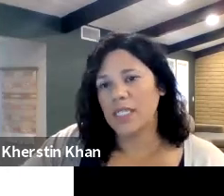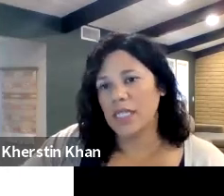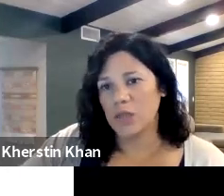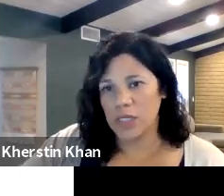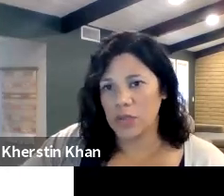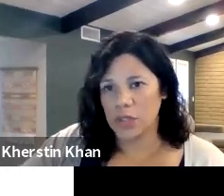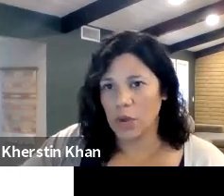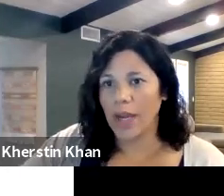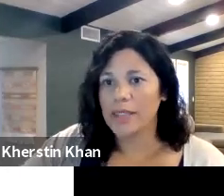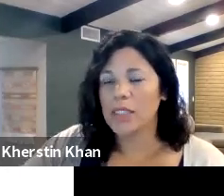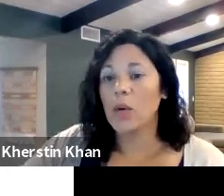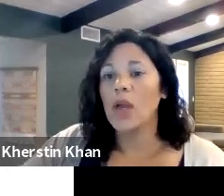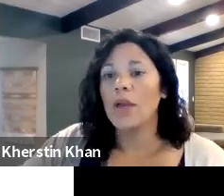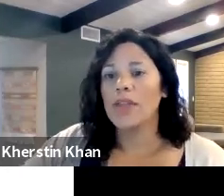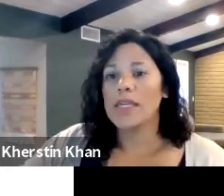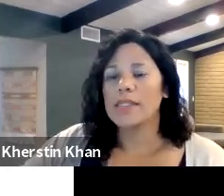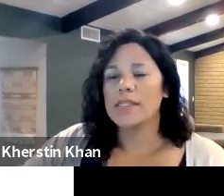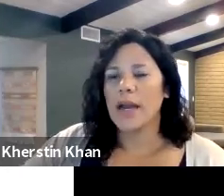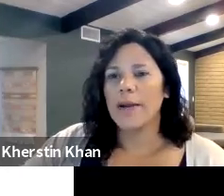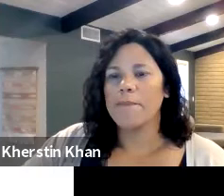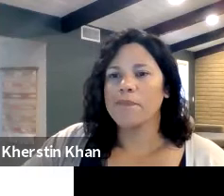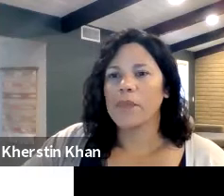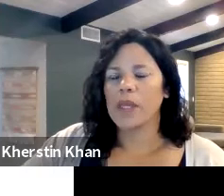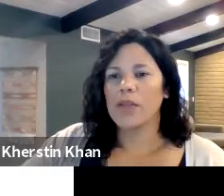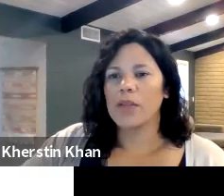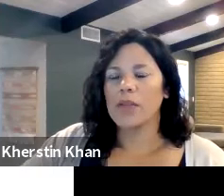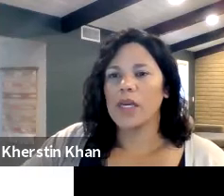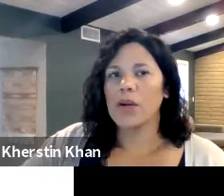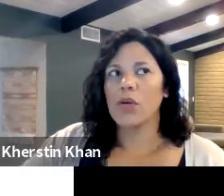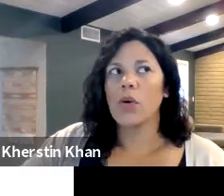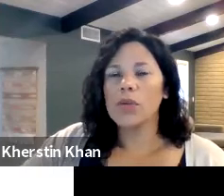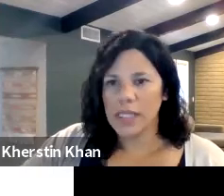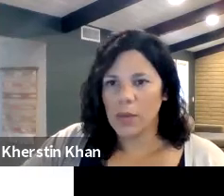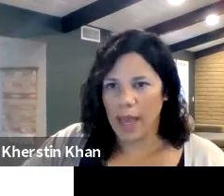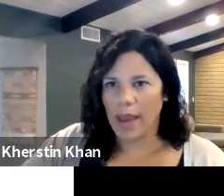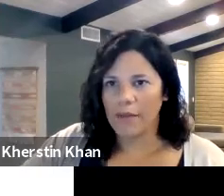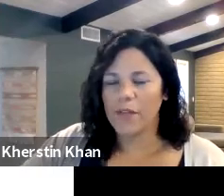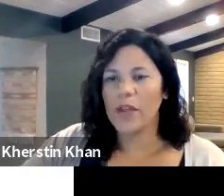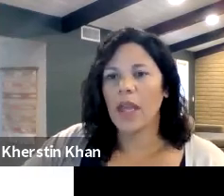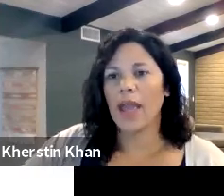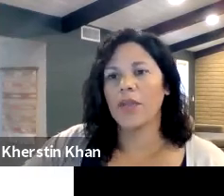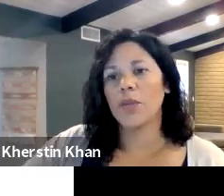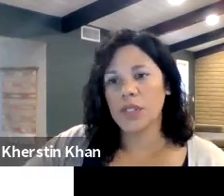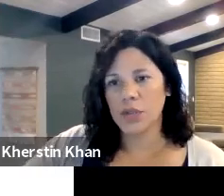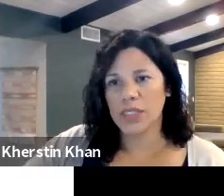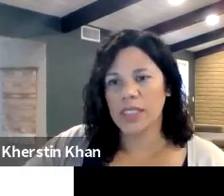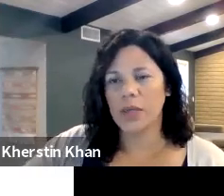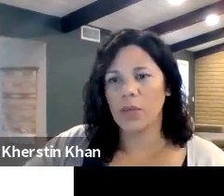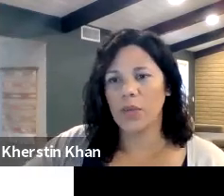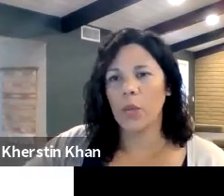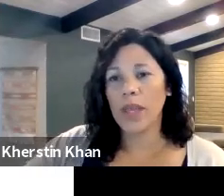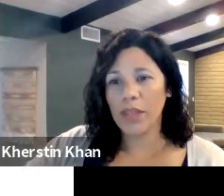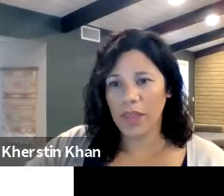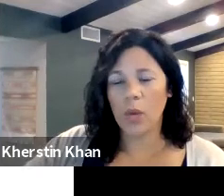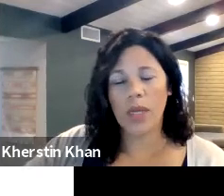feed into these resource requests. So these, the goals that we have and the resources